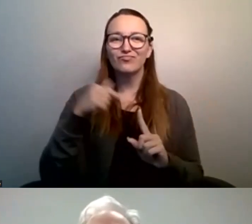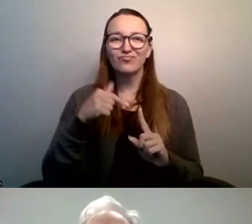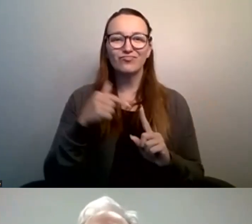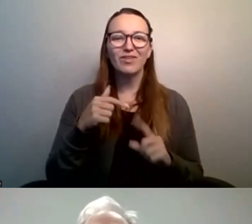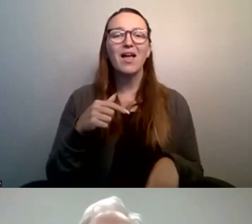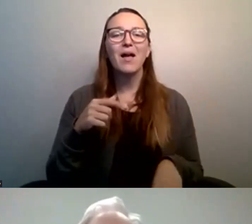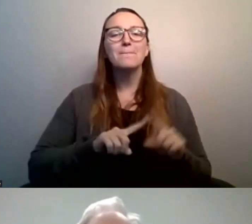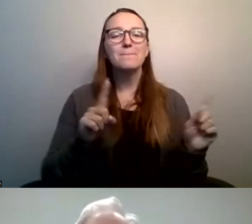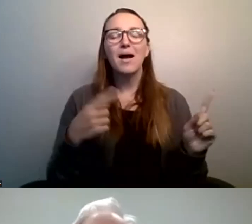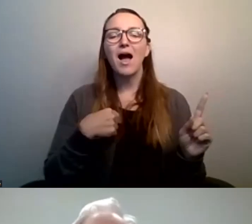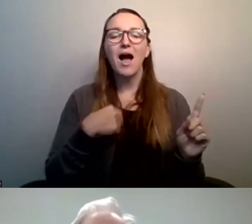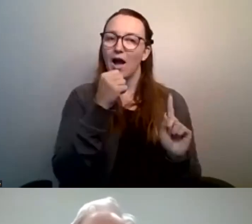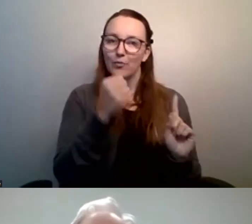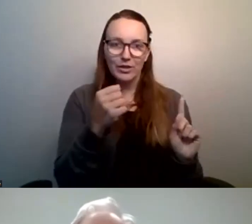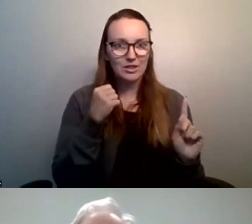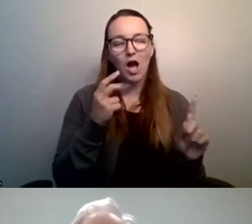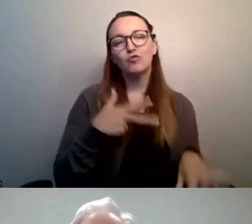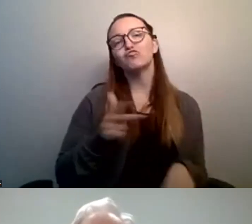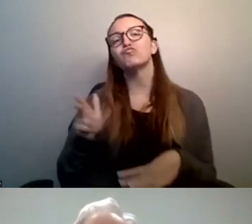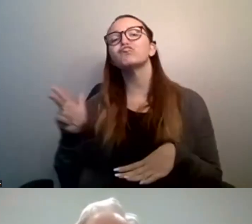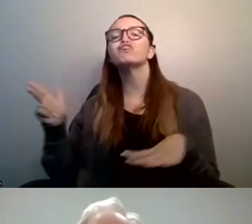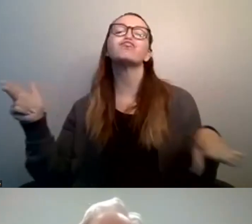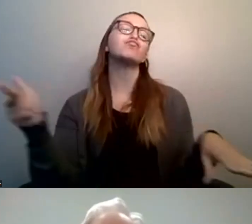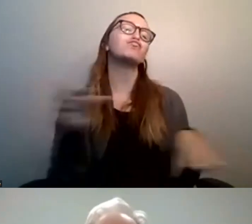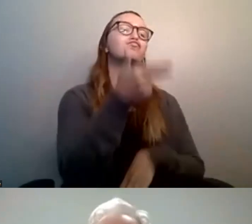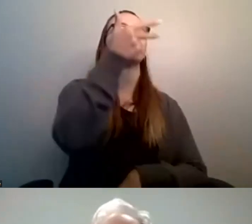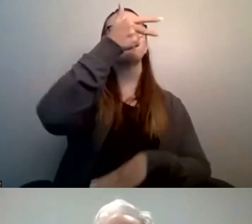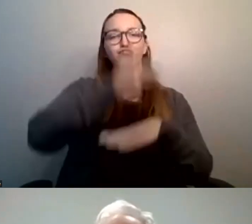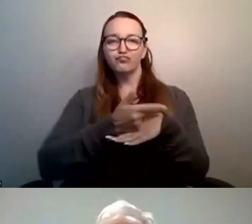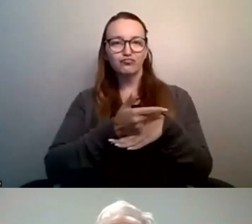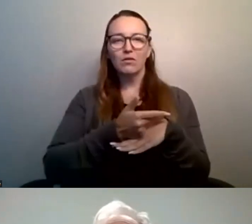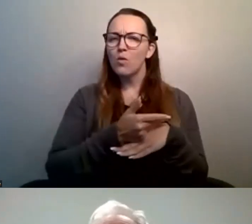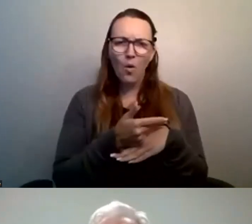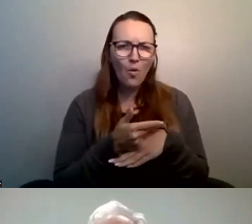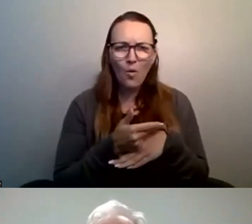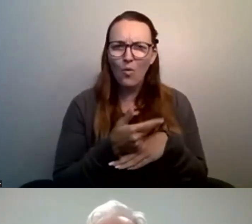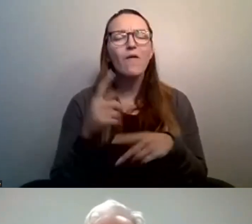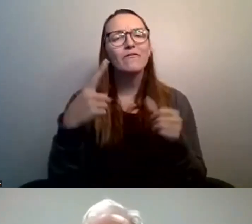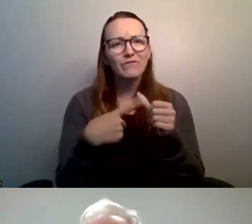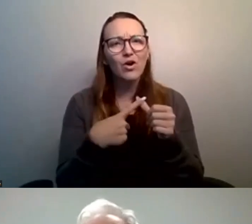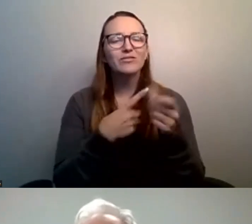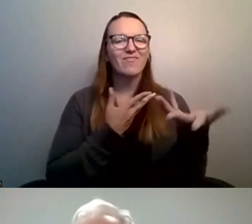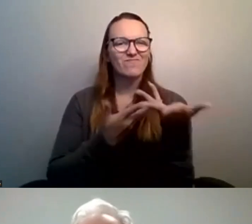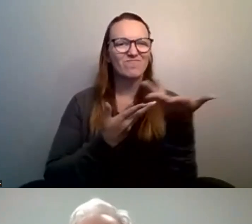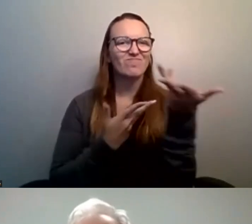would not pull Bertha into their parking lot. Instead, I would leverage, like you said, relationships